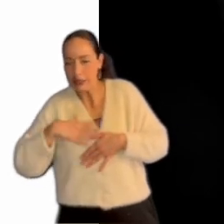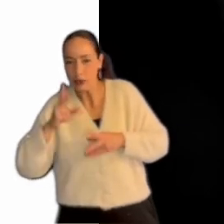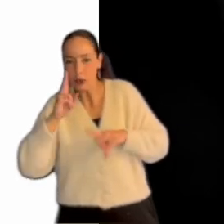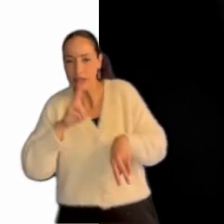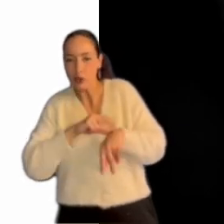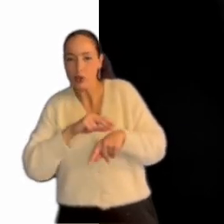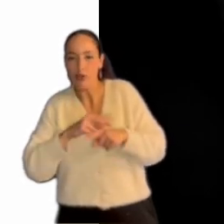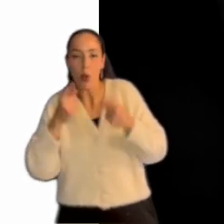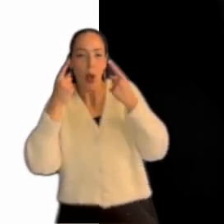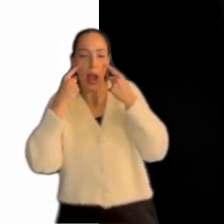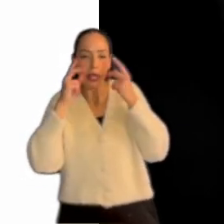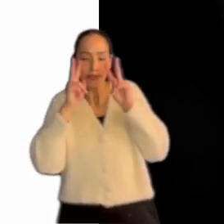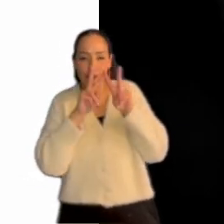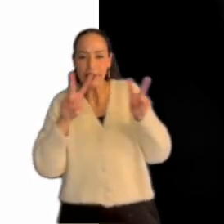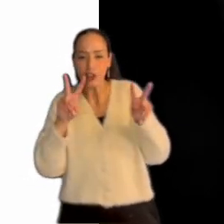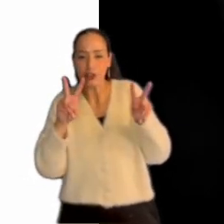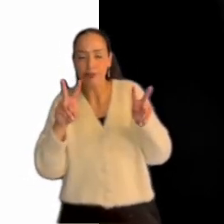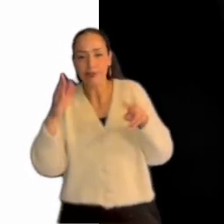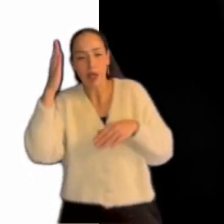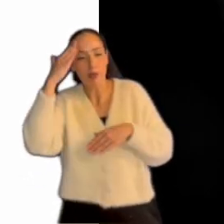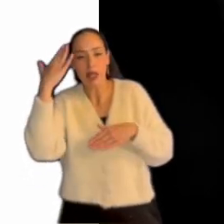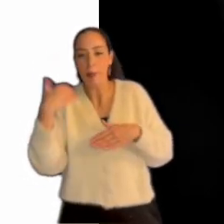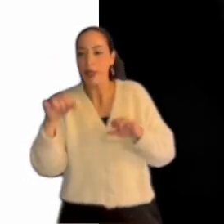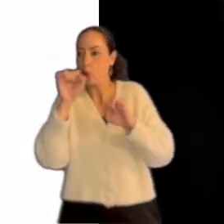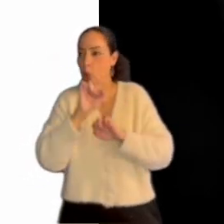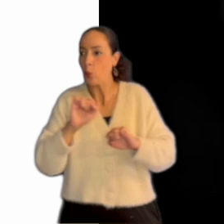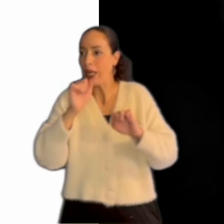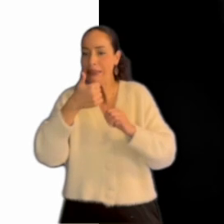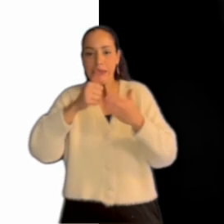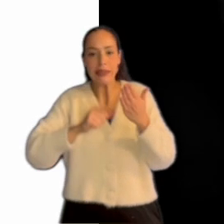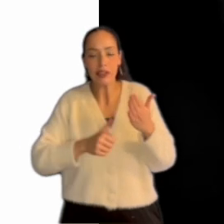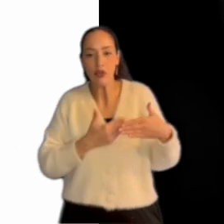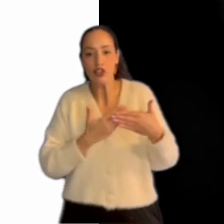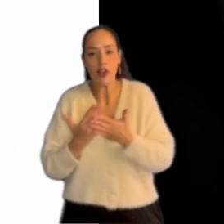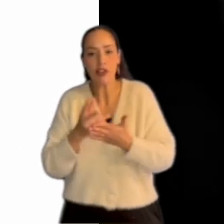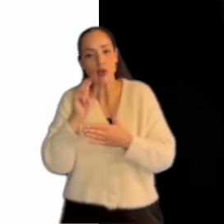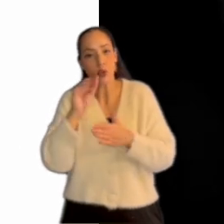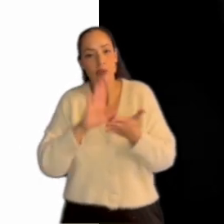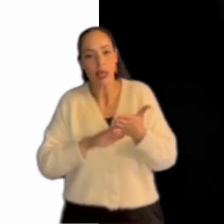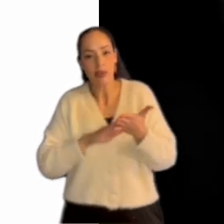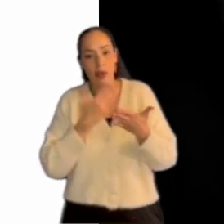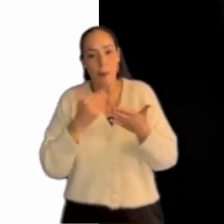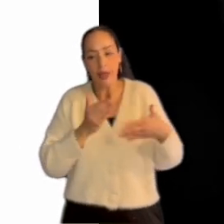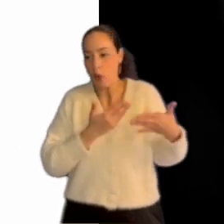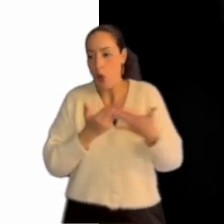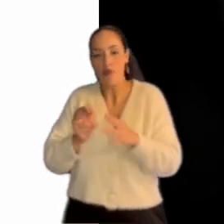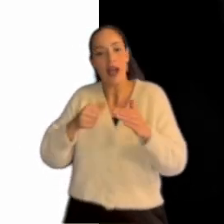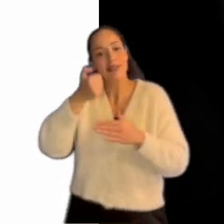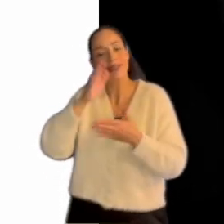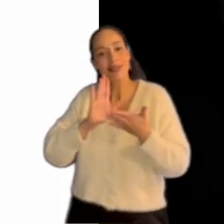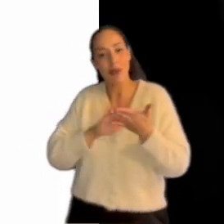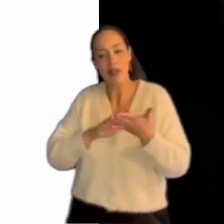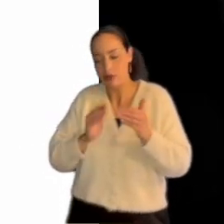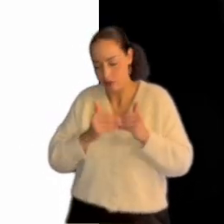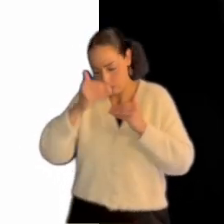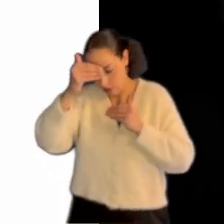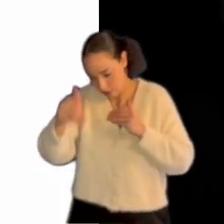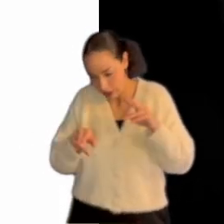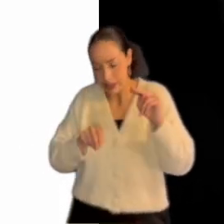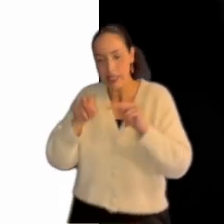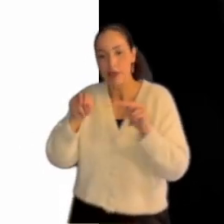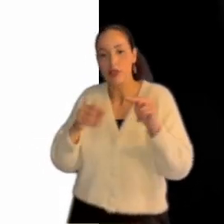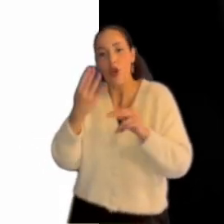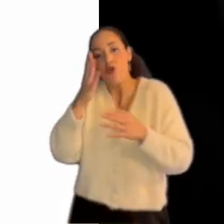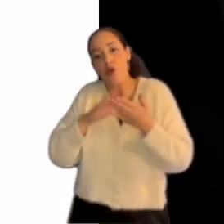been on a waiting list for services for nearly 12 months and had been offered an assessment appointment in 6 months' time. 4 months before the appointment,